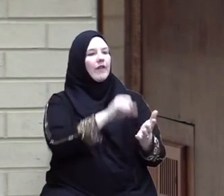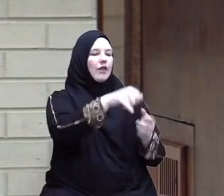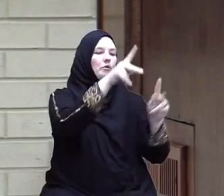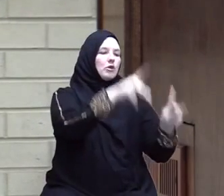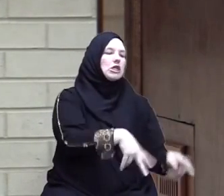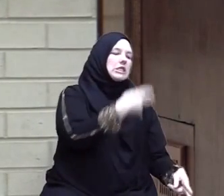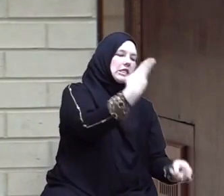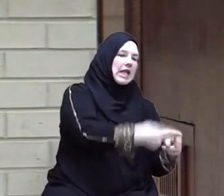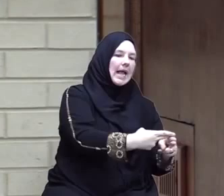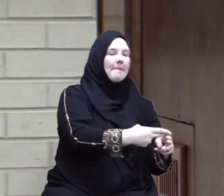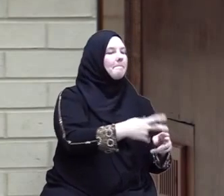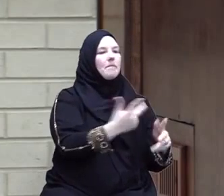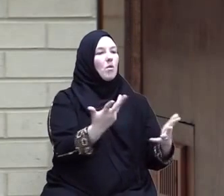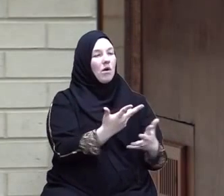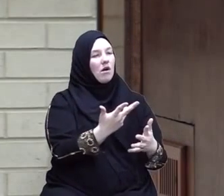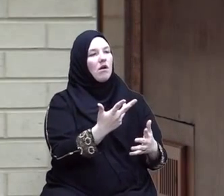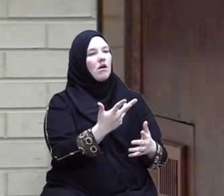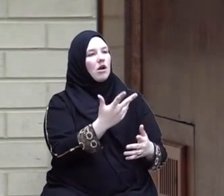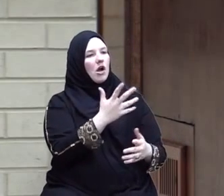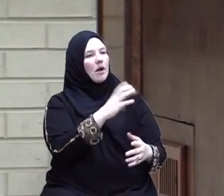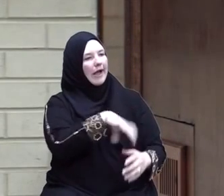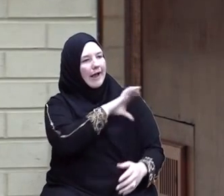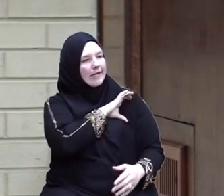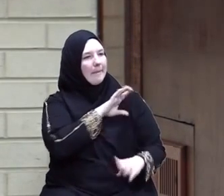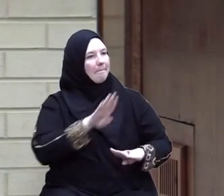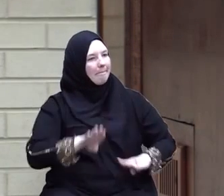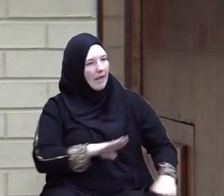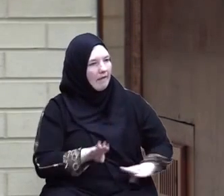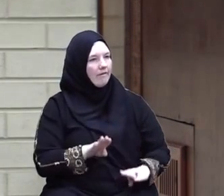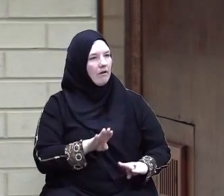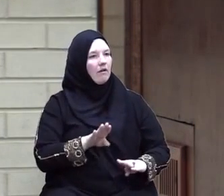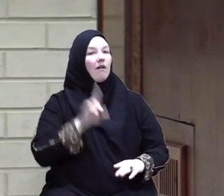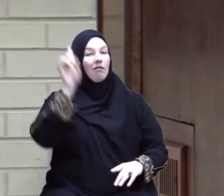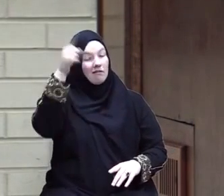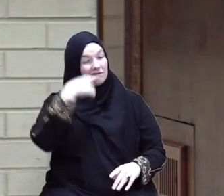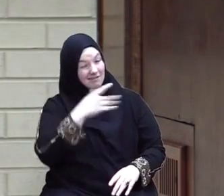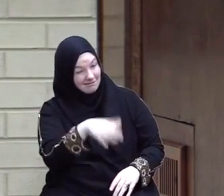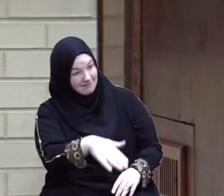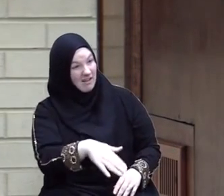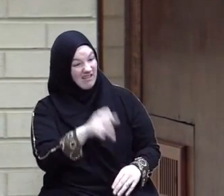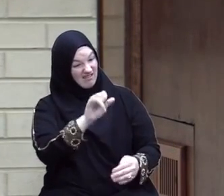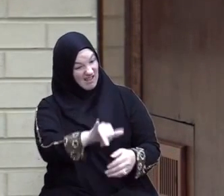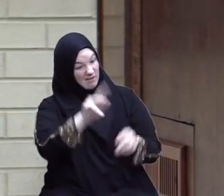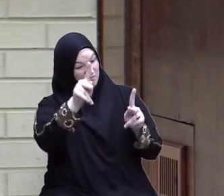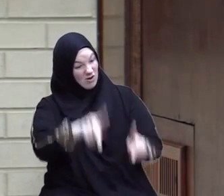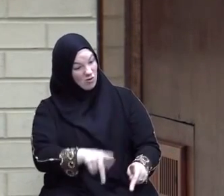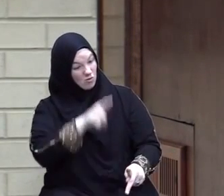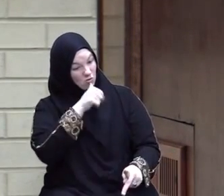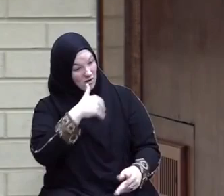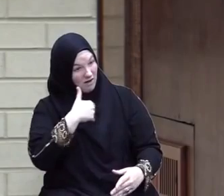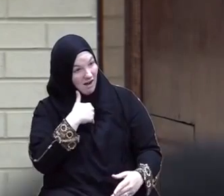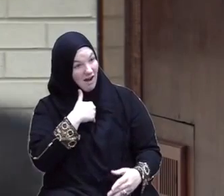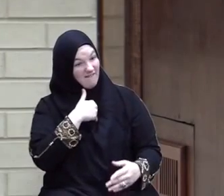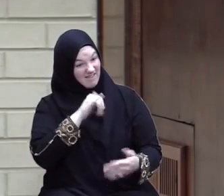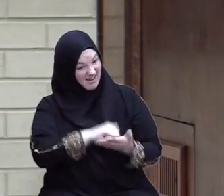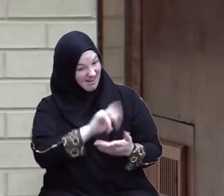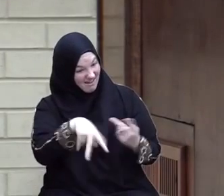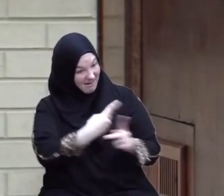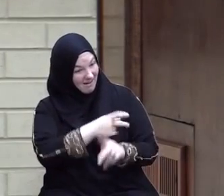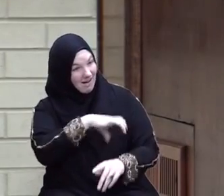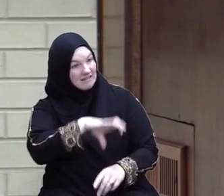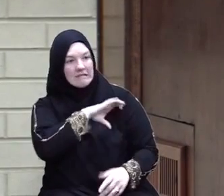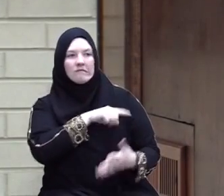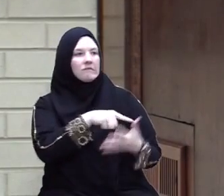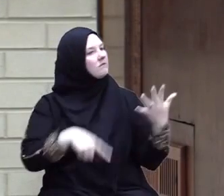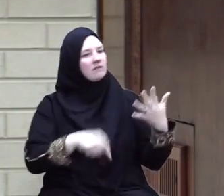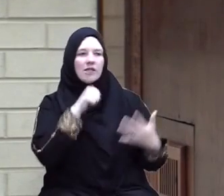but by their behavior. In other words, the Quran is teaching us that when we judge people, we